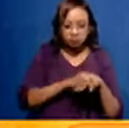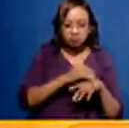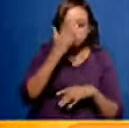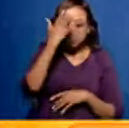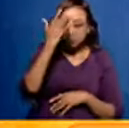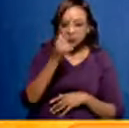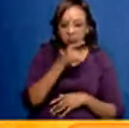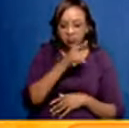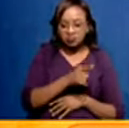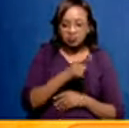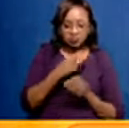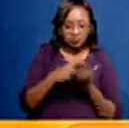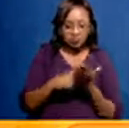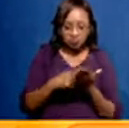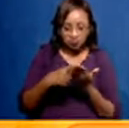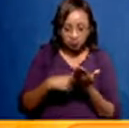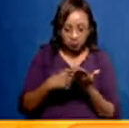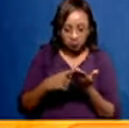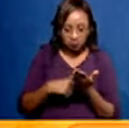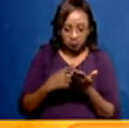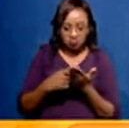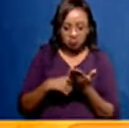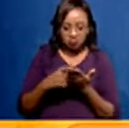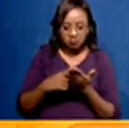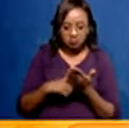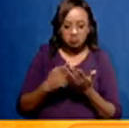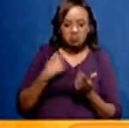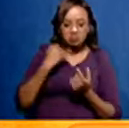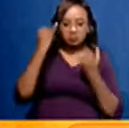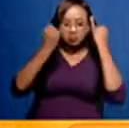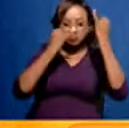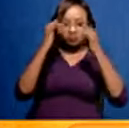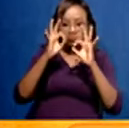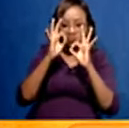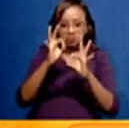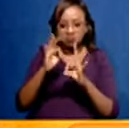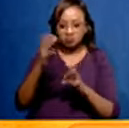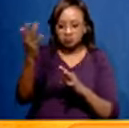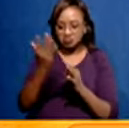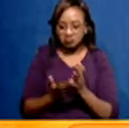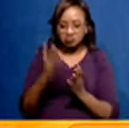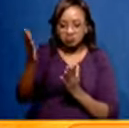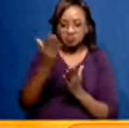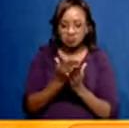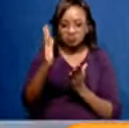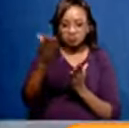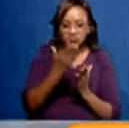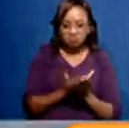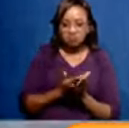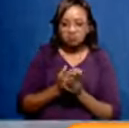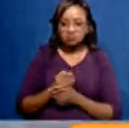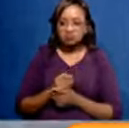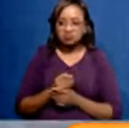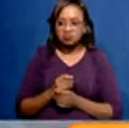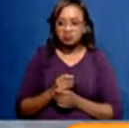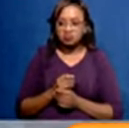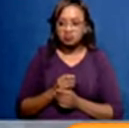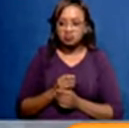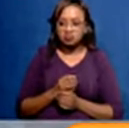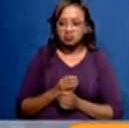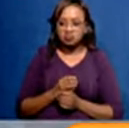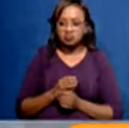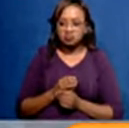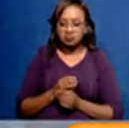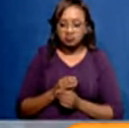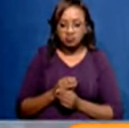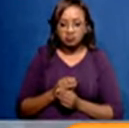dialectic debate, brighter, sharper ideas come forward. Yeah. You missed the good old days of University of